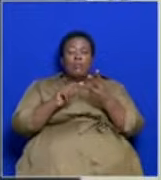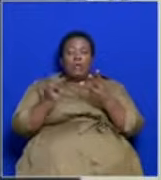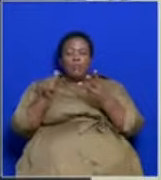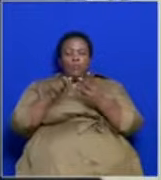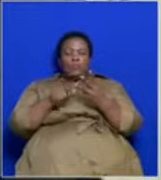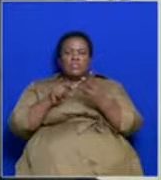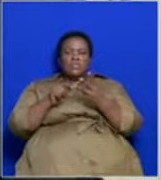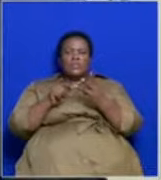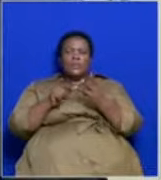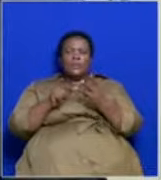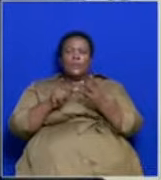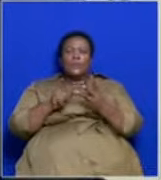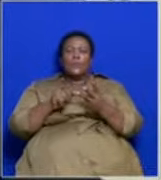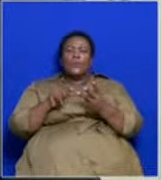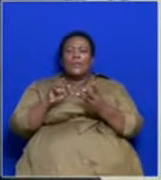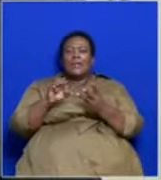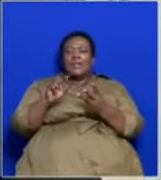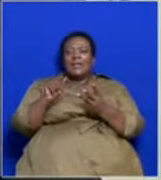Walt.